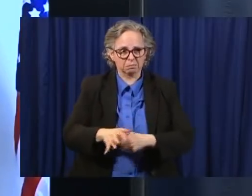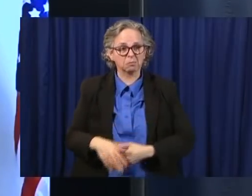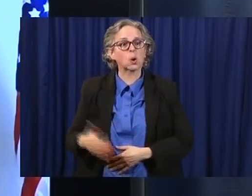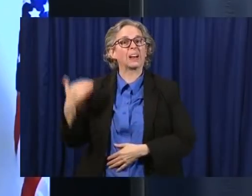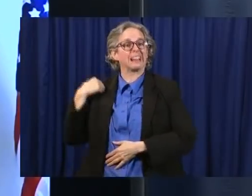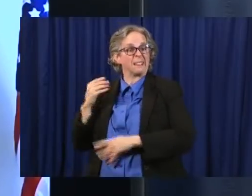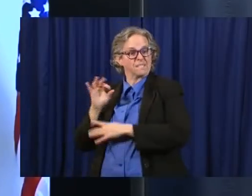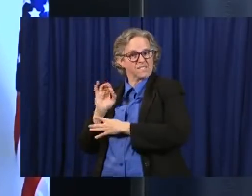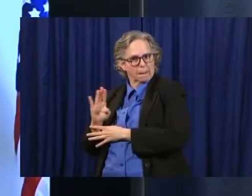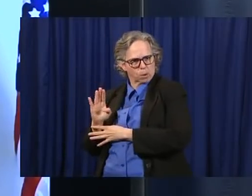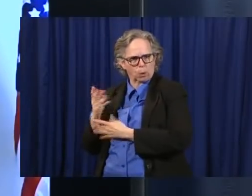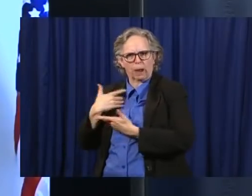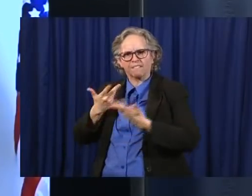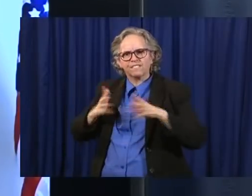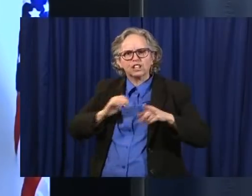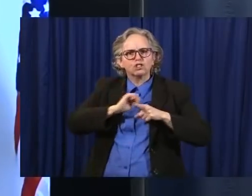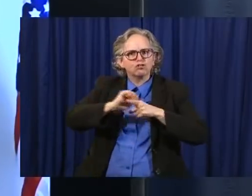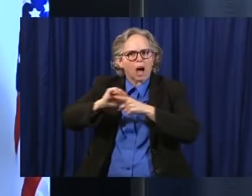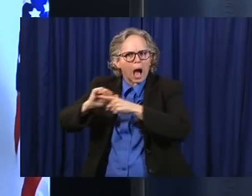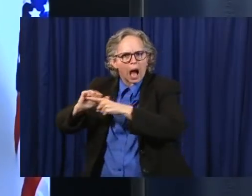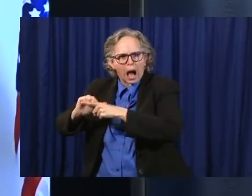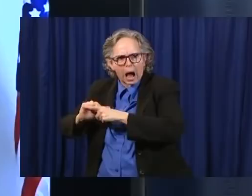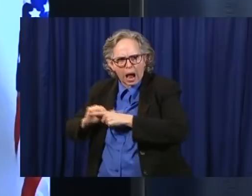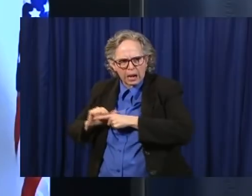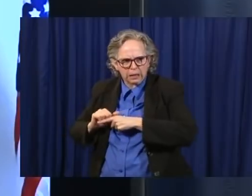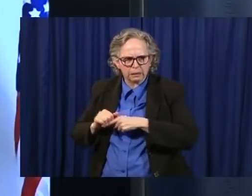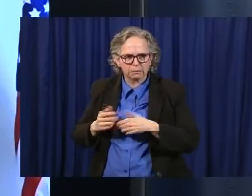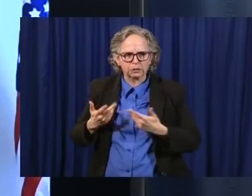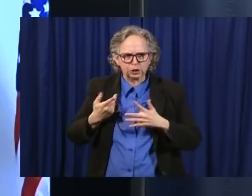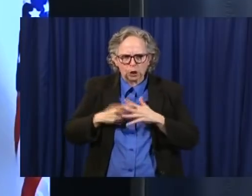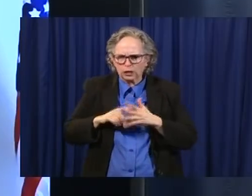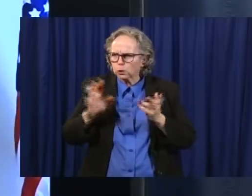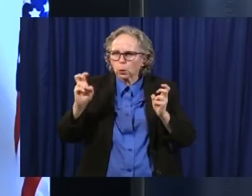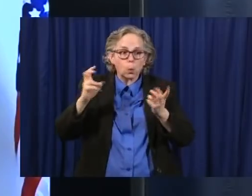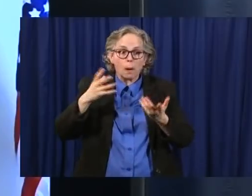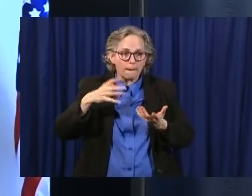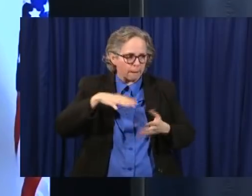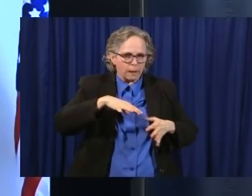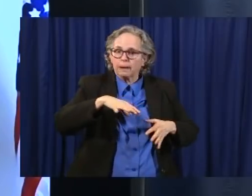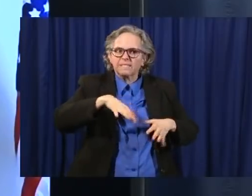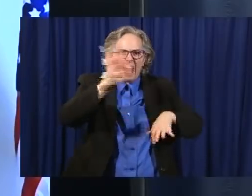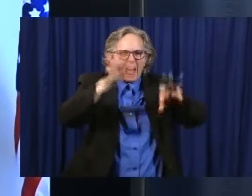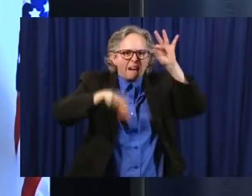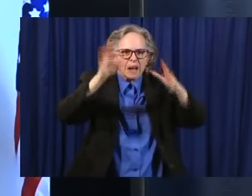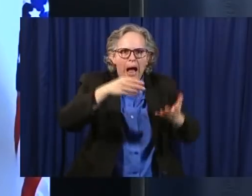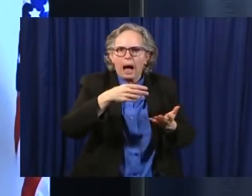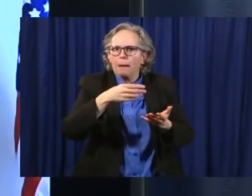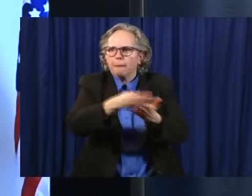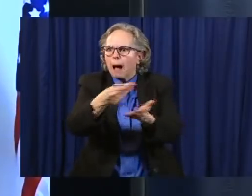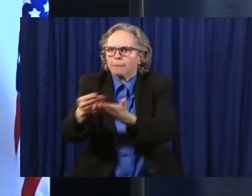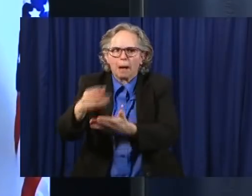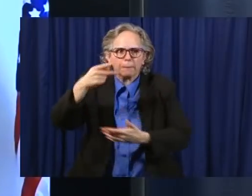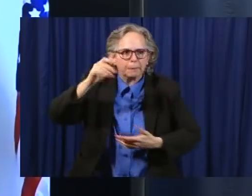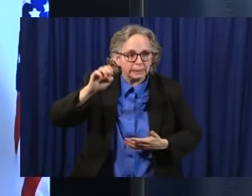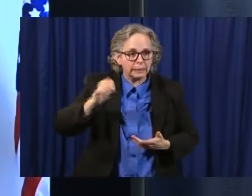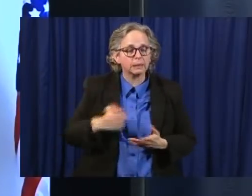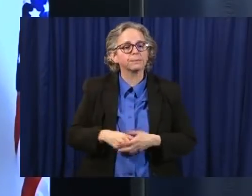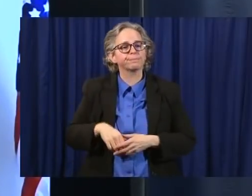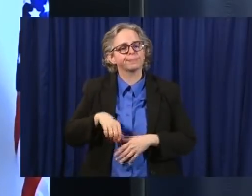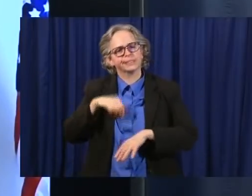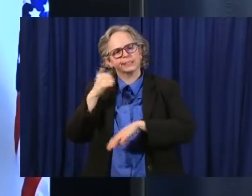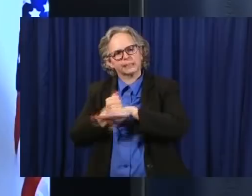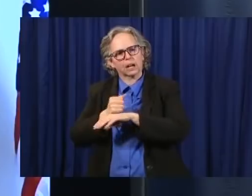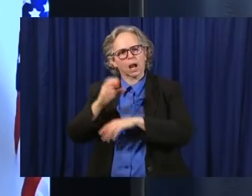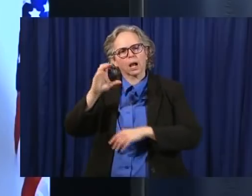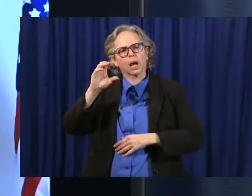did begin to try to procure PPE. We put a commodities strike force in place just to make sure that